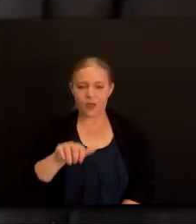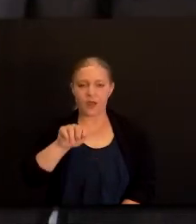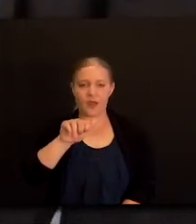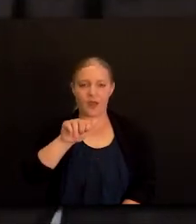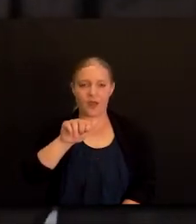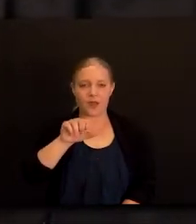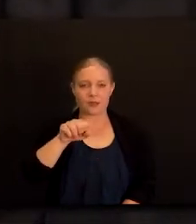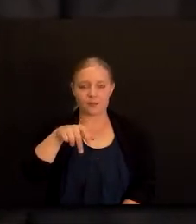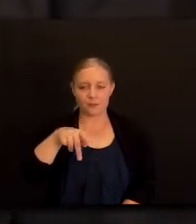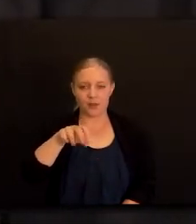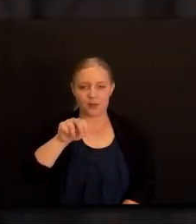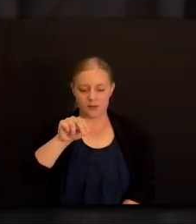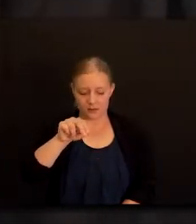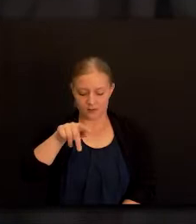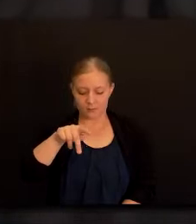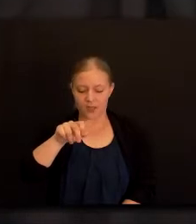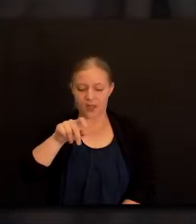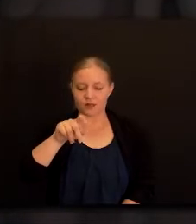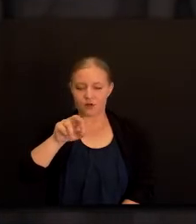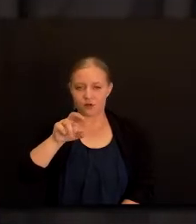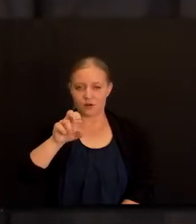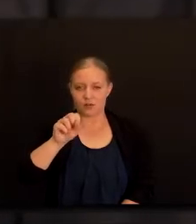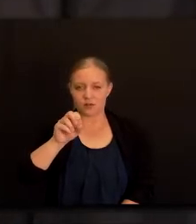Aspen Patterson.